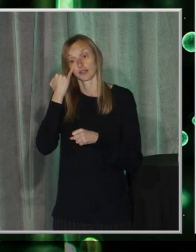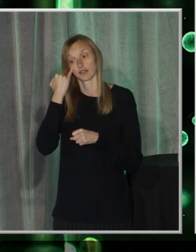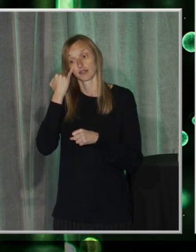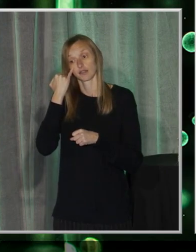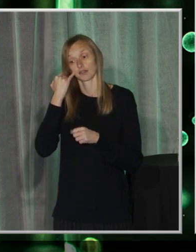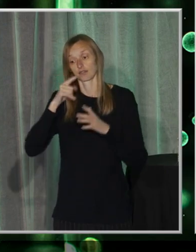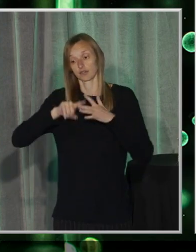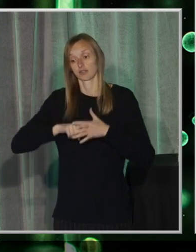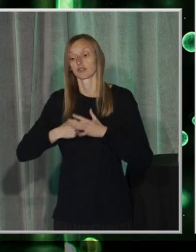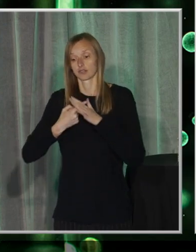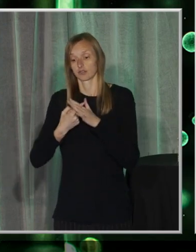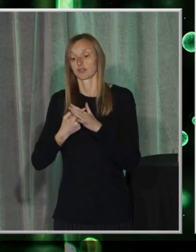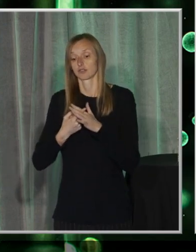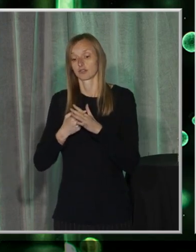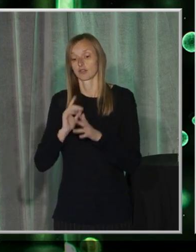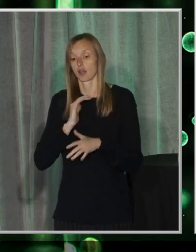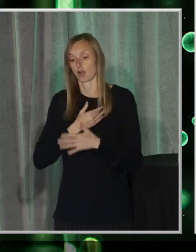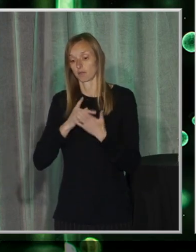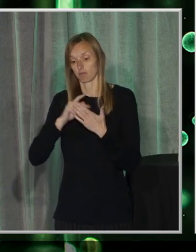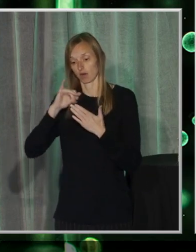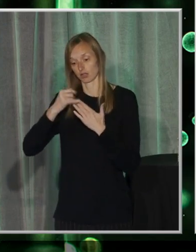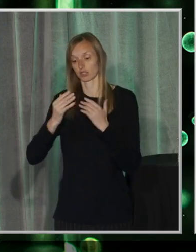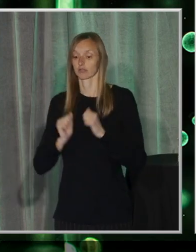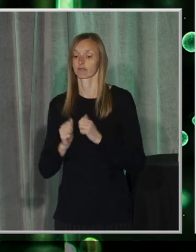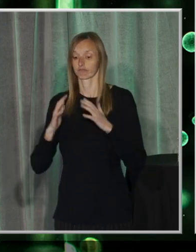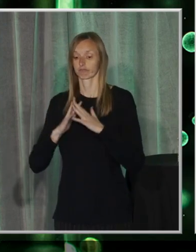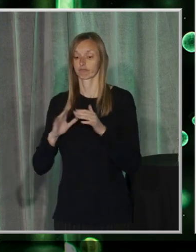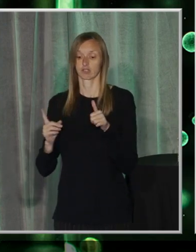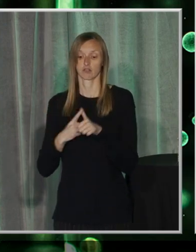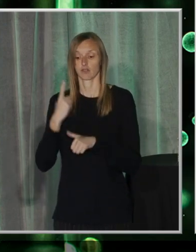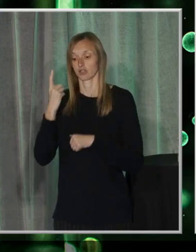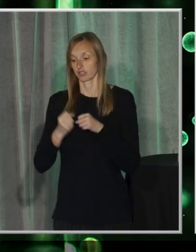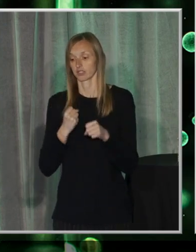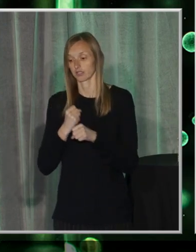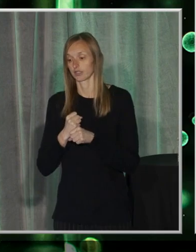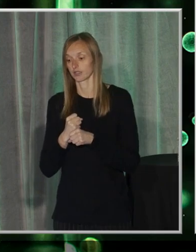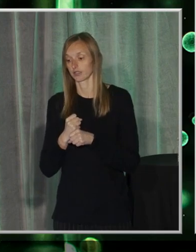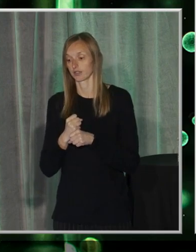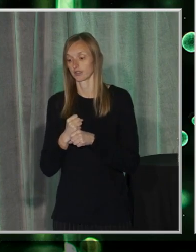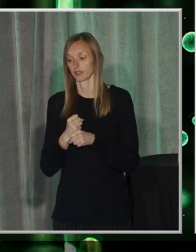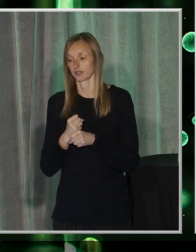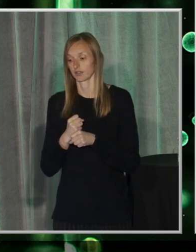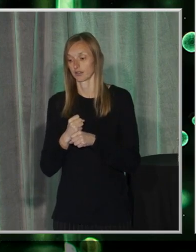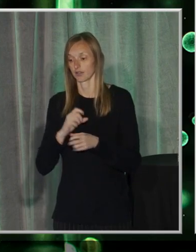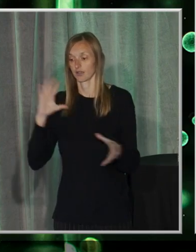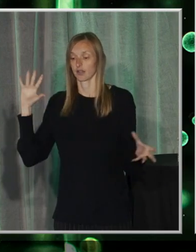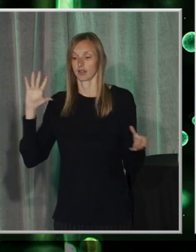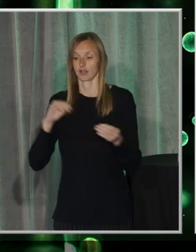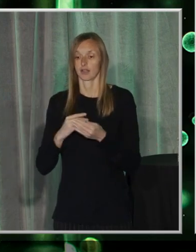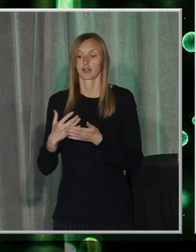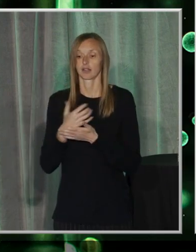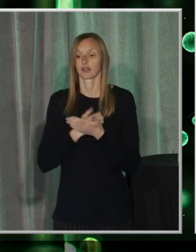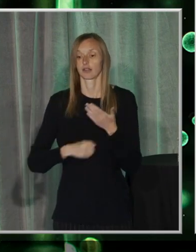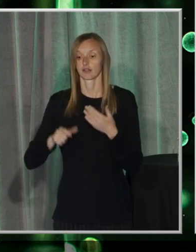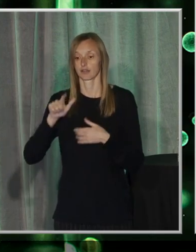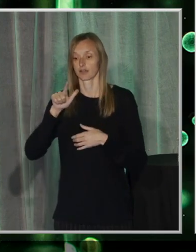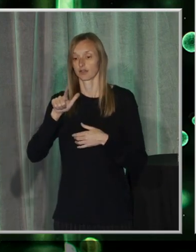to start up our project, for the first year we'll have the net profit of